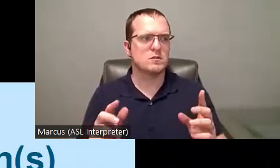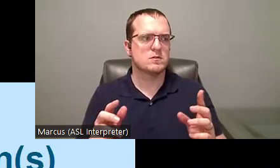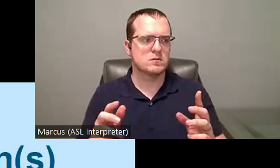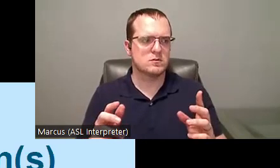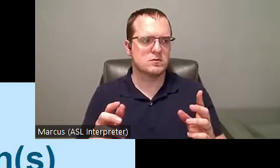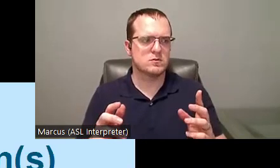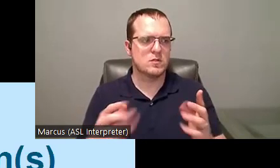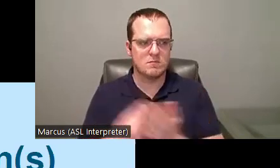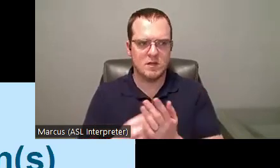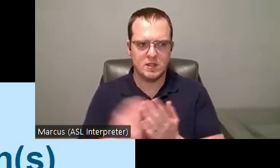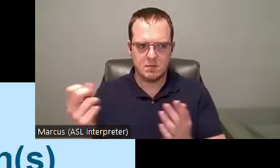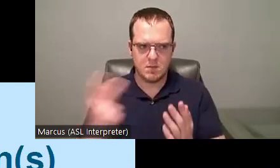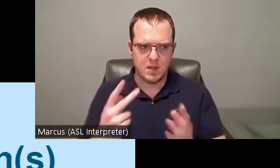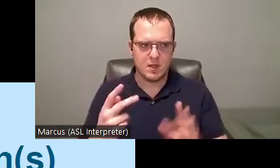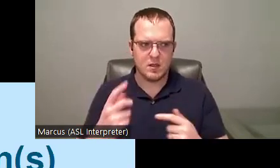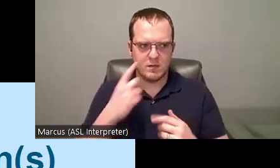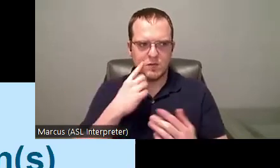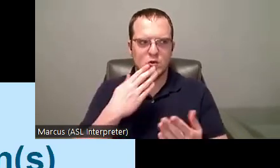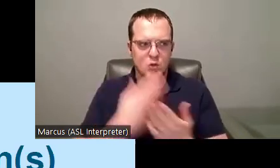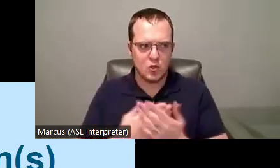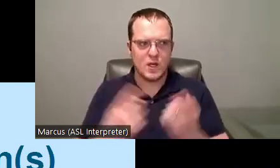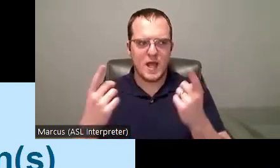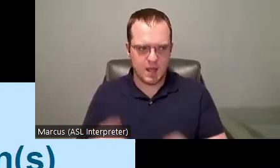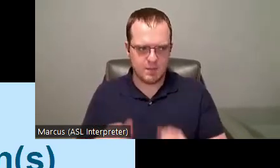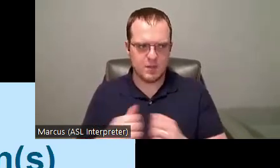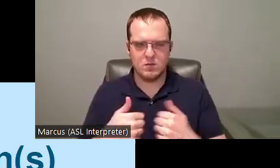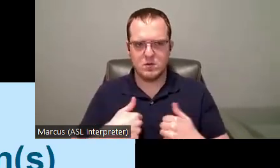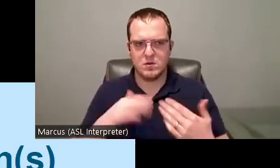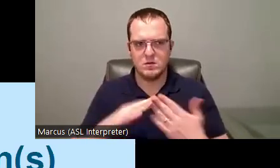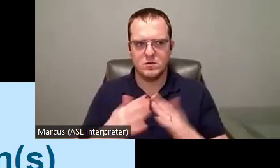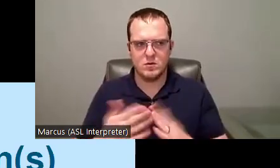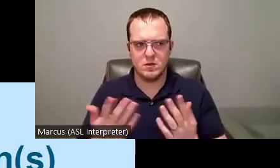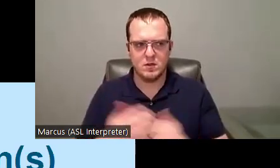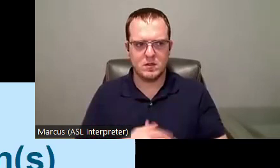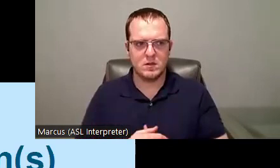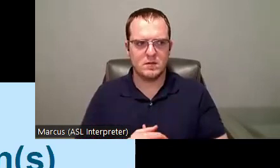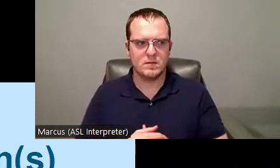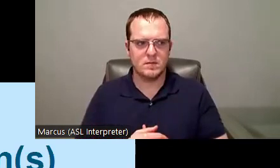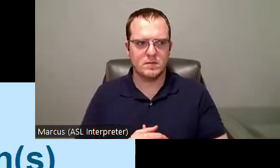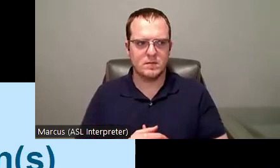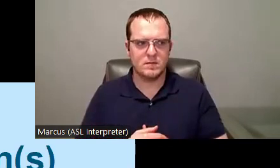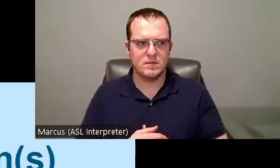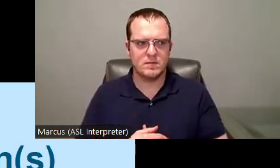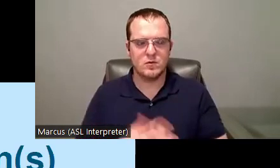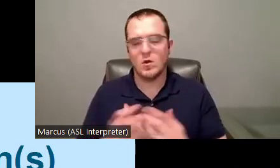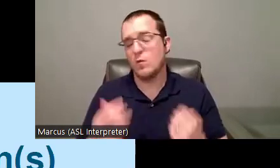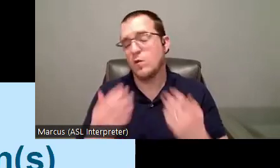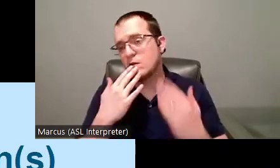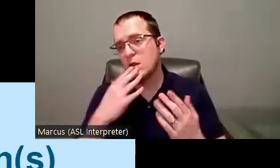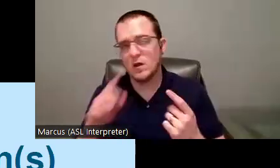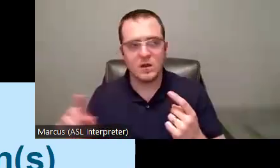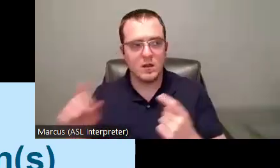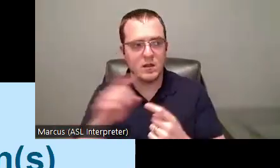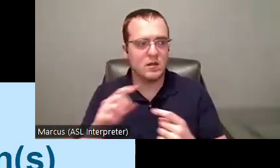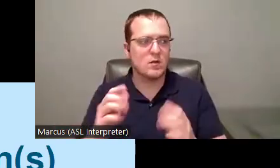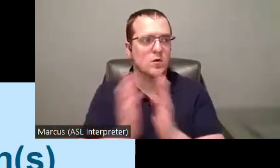there's good projects and good things happening in our communities. So I would like to just thank the folks who, put in those